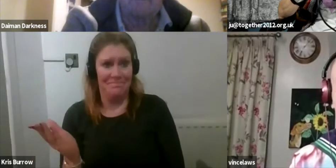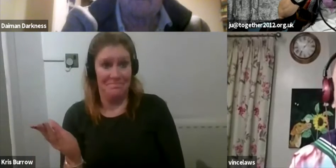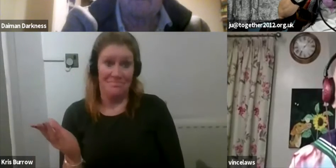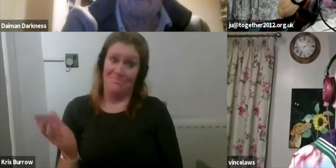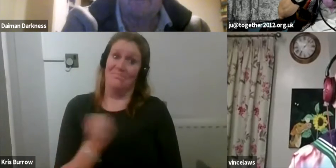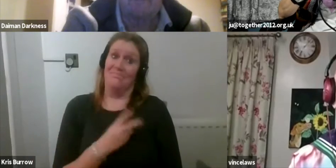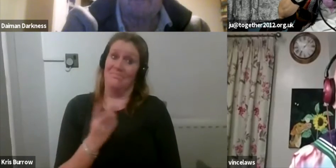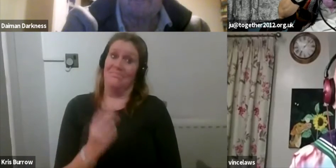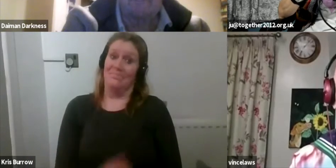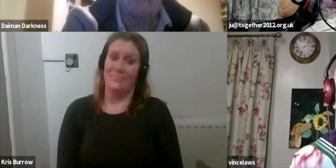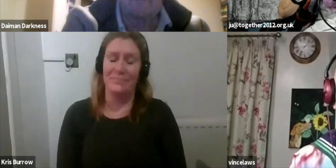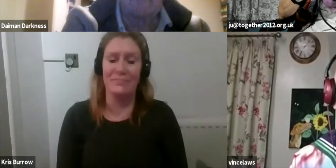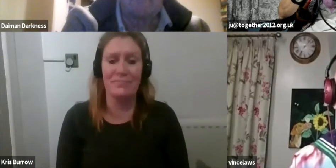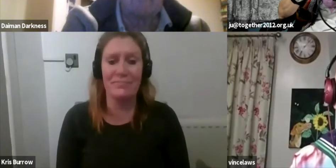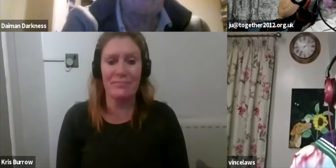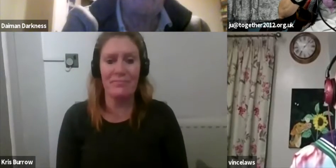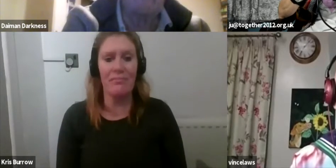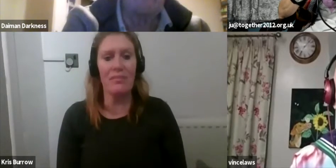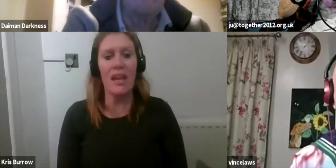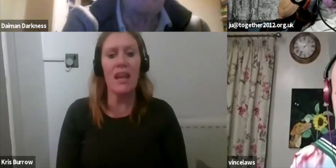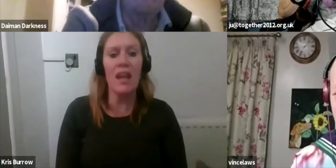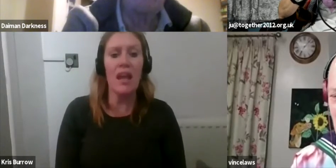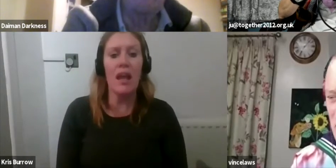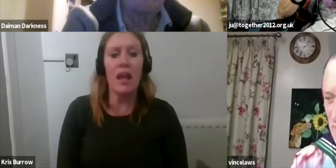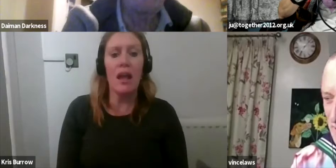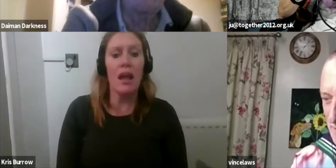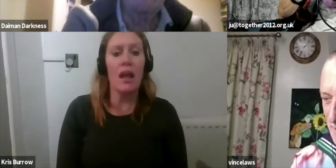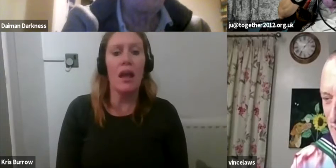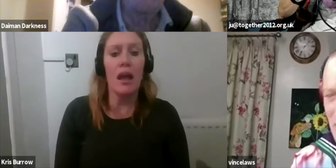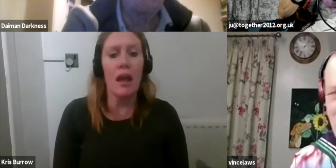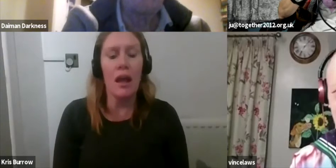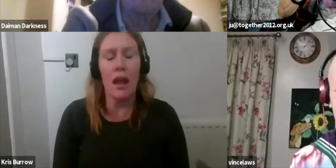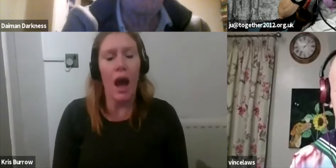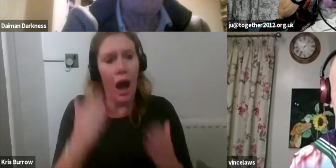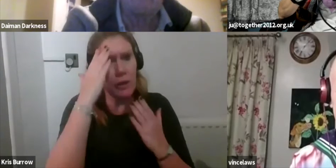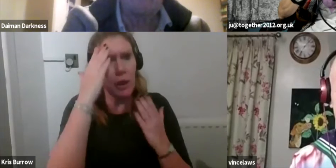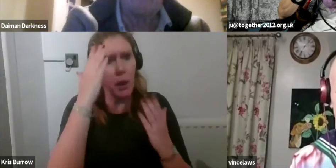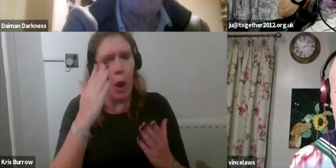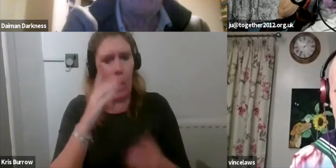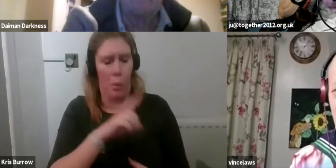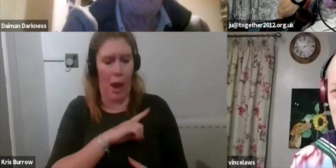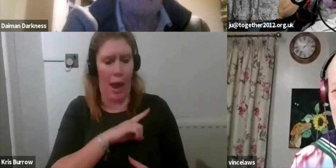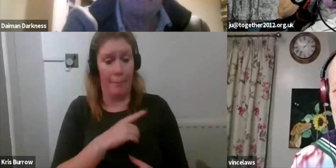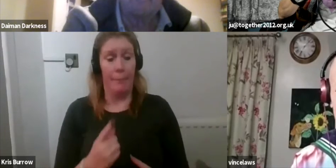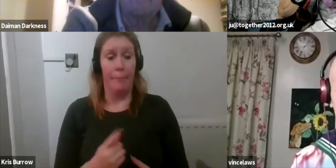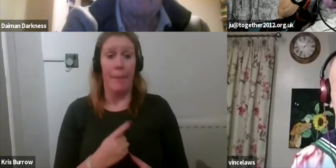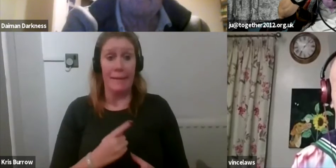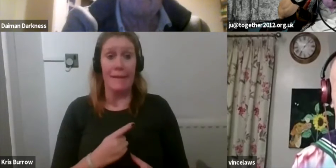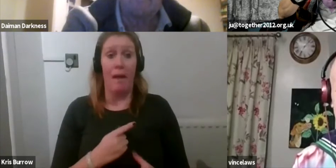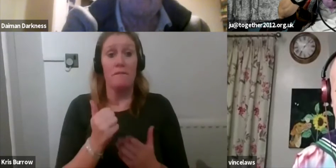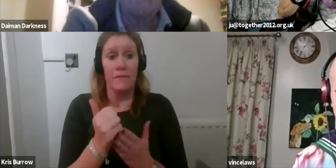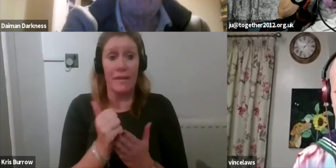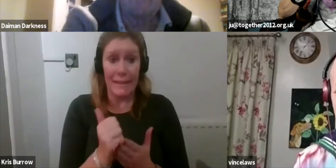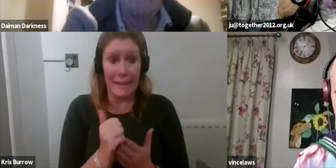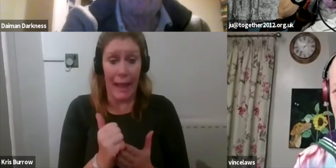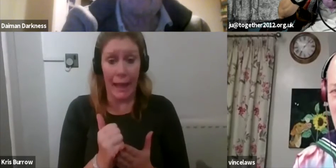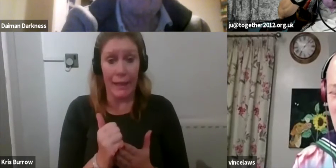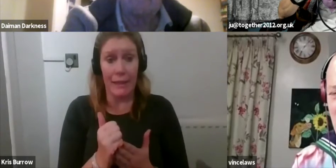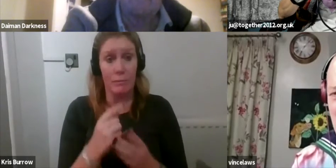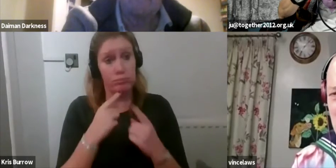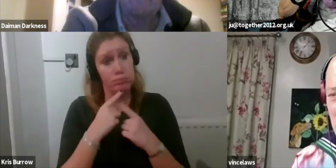I don't know. I think because I'm an out gay man, I don't particularly let it stop